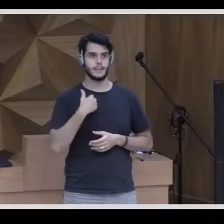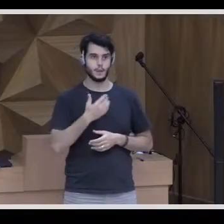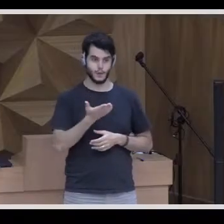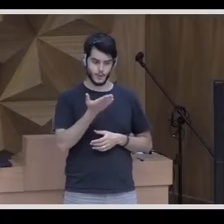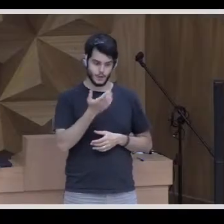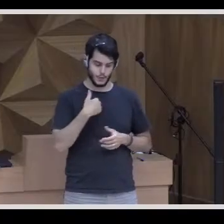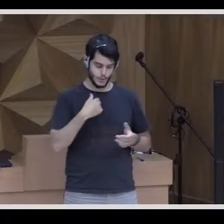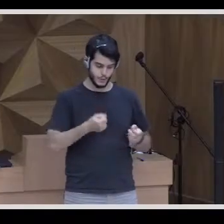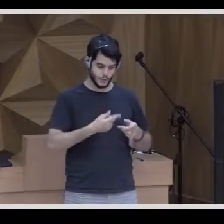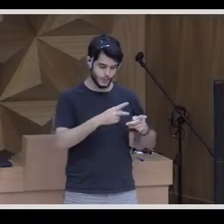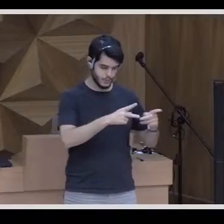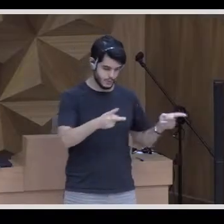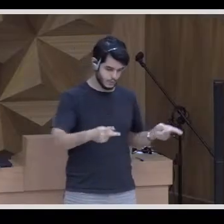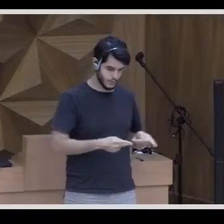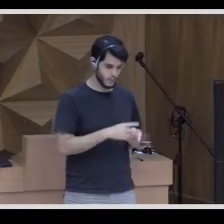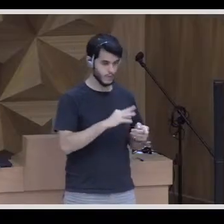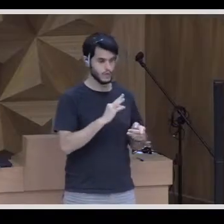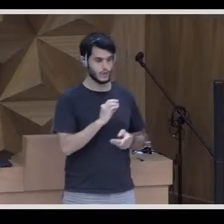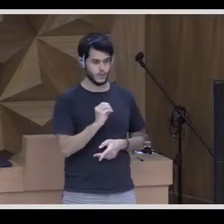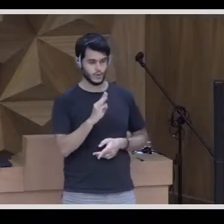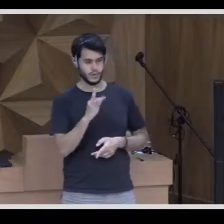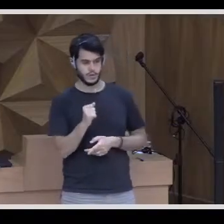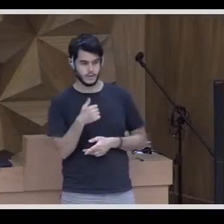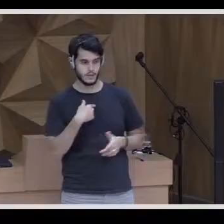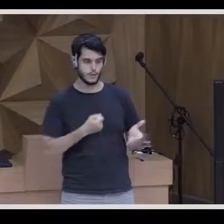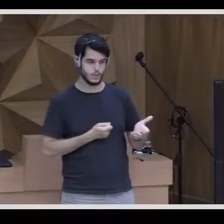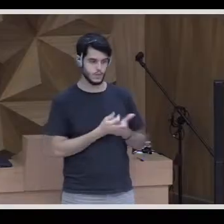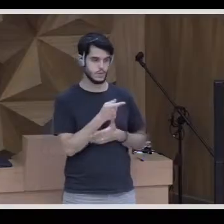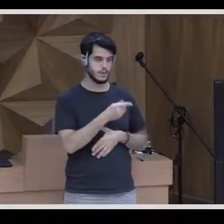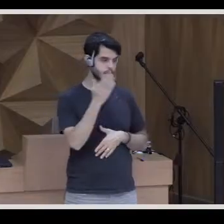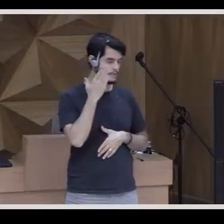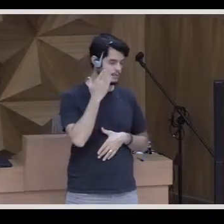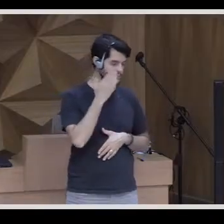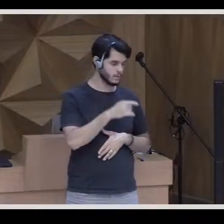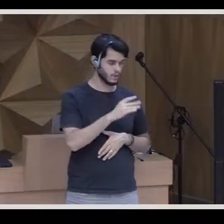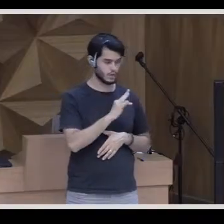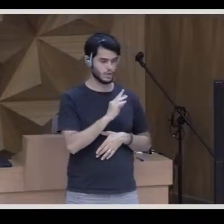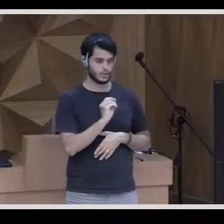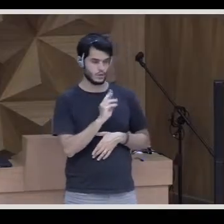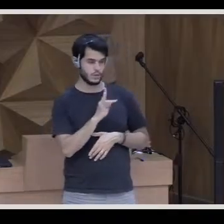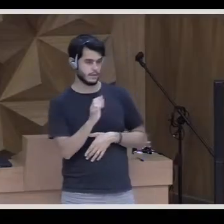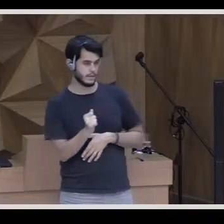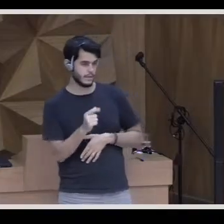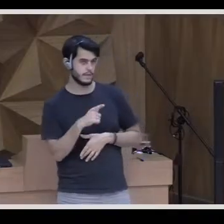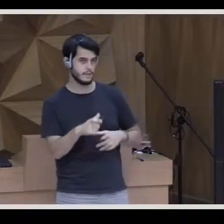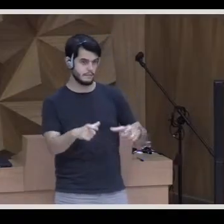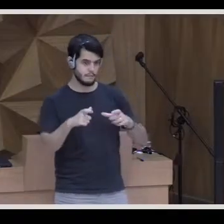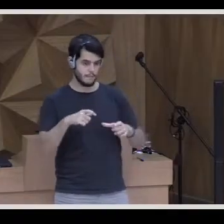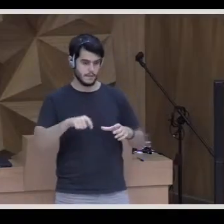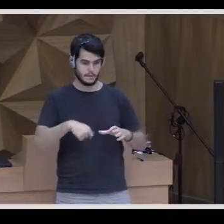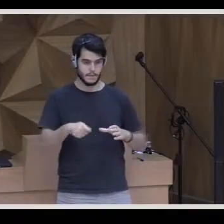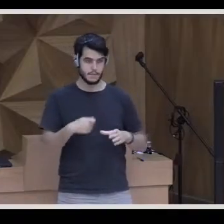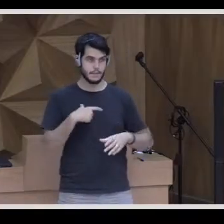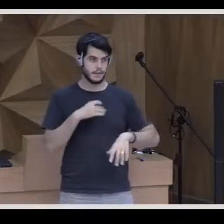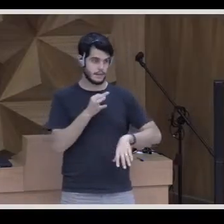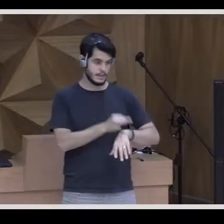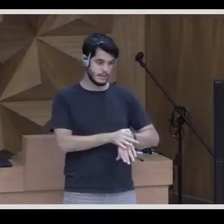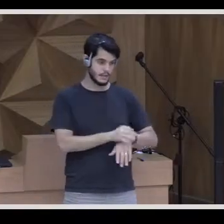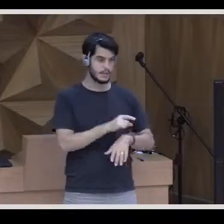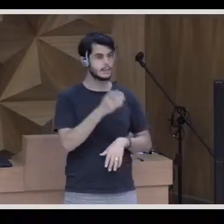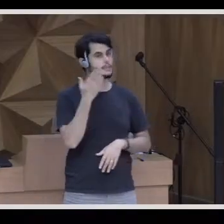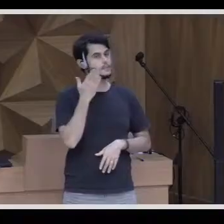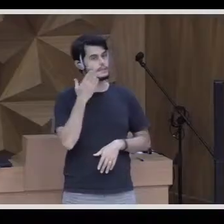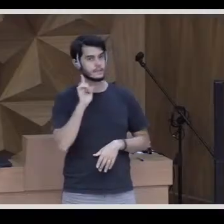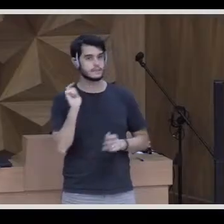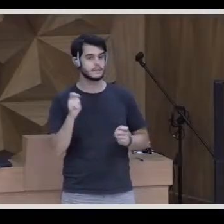pie? No, absolutely not. But then this theme kind of started coming back in different ways. So then somebody said,